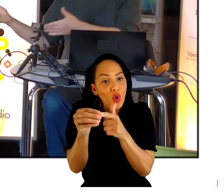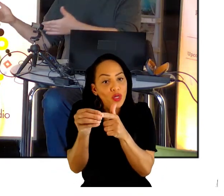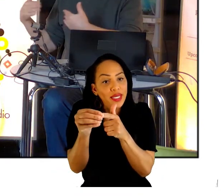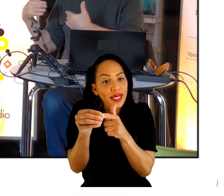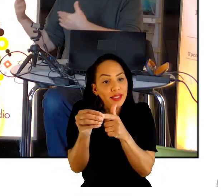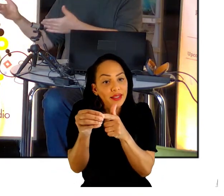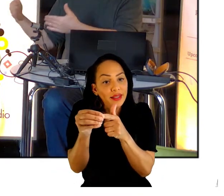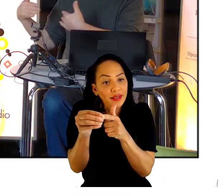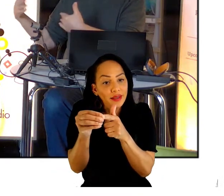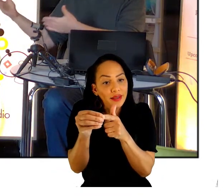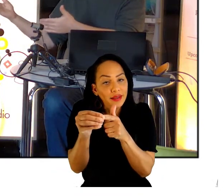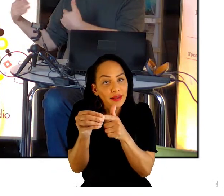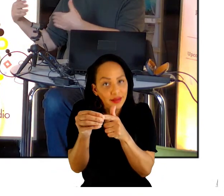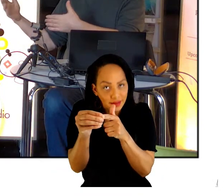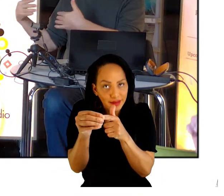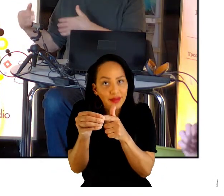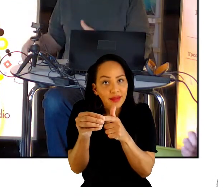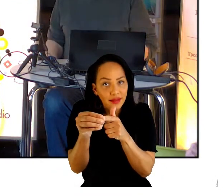had to,